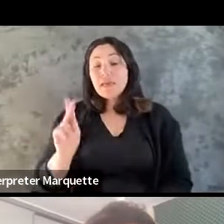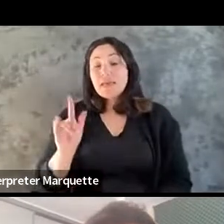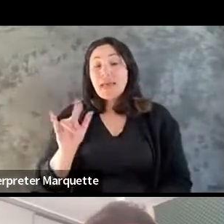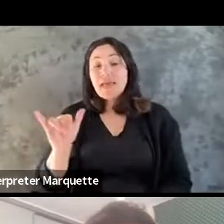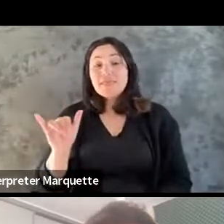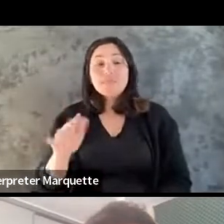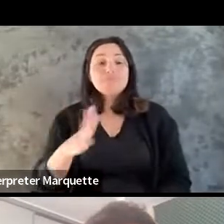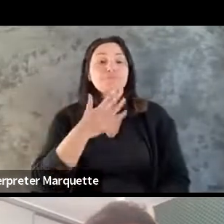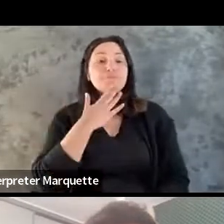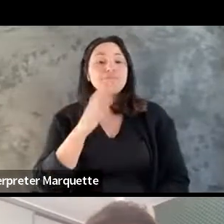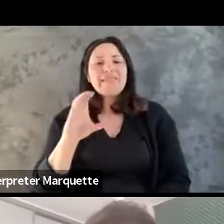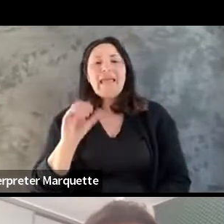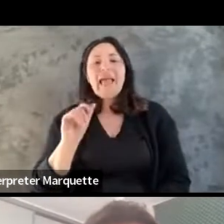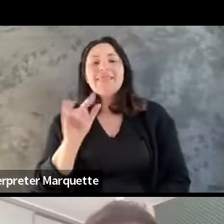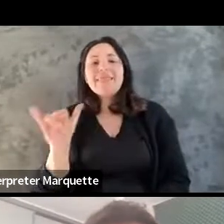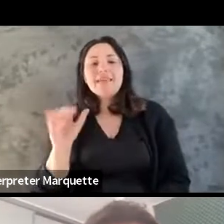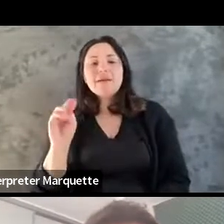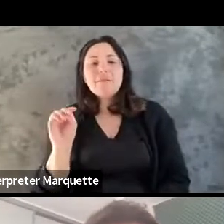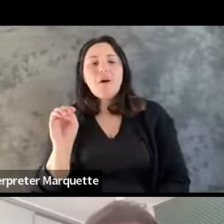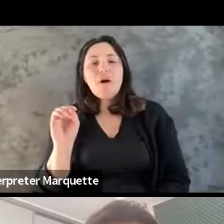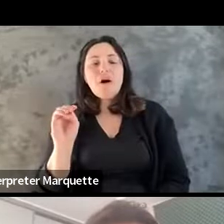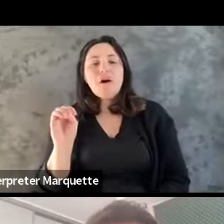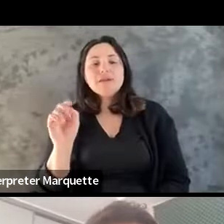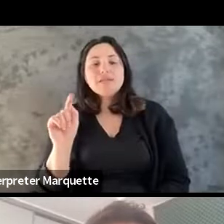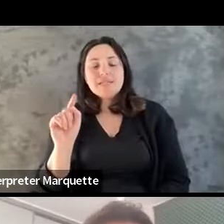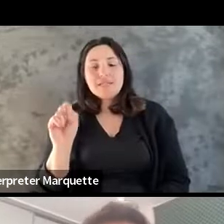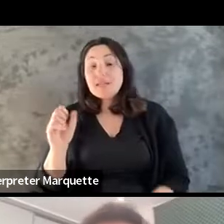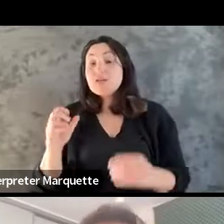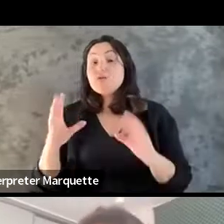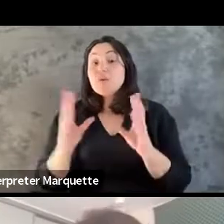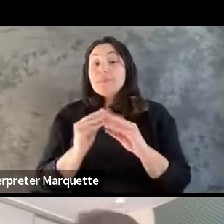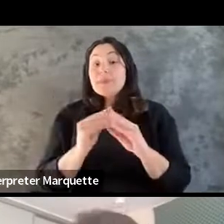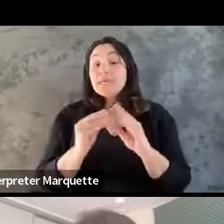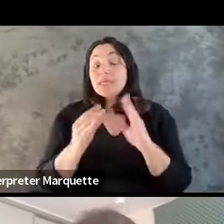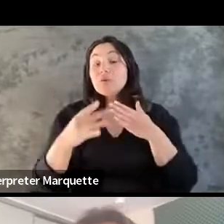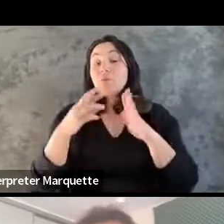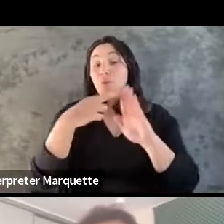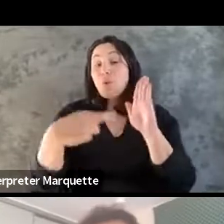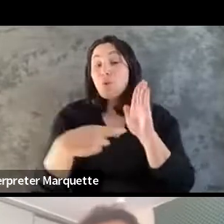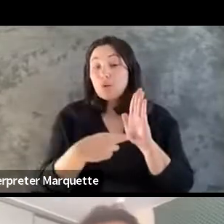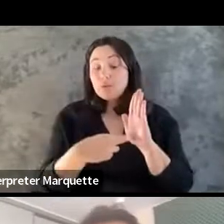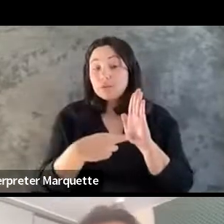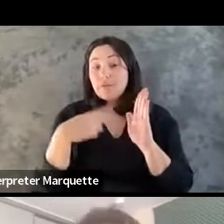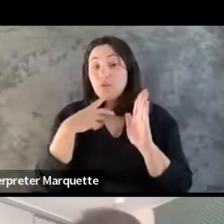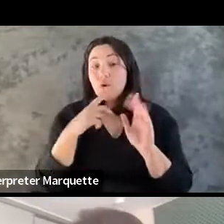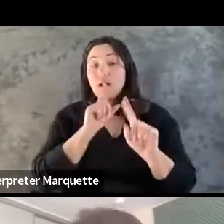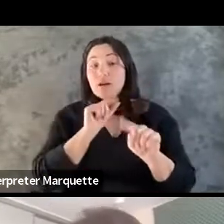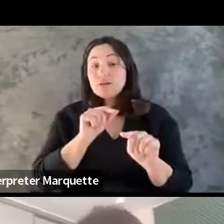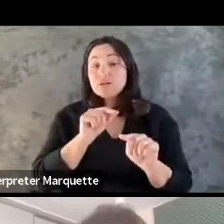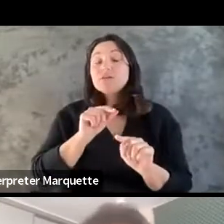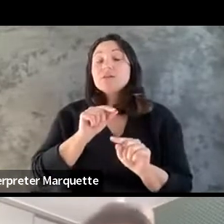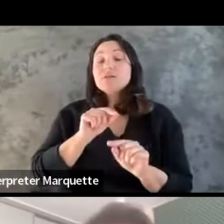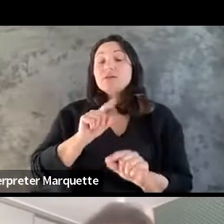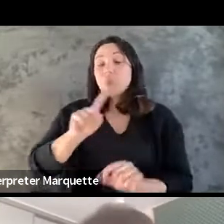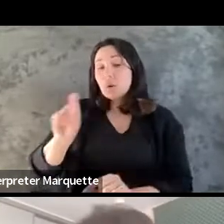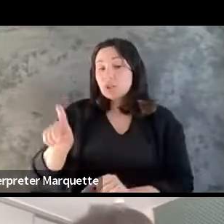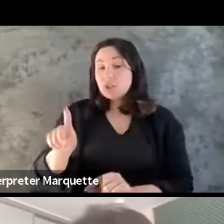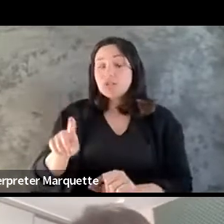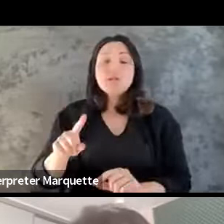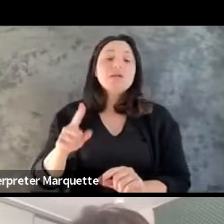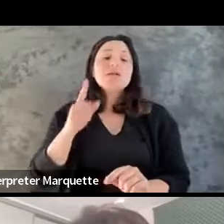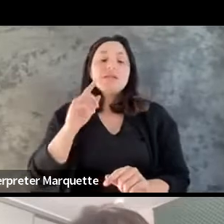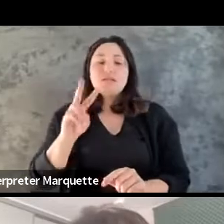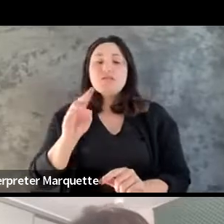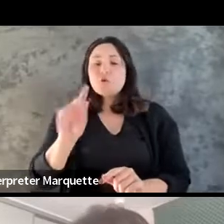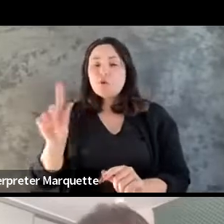Thank you, Peggy. The meeting guidelines for this evening. This is a virtual format, so we will follow